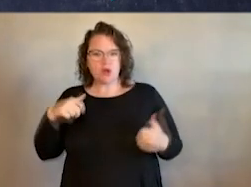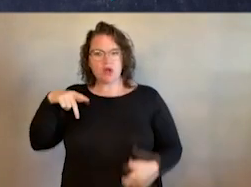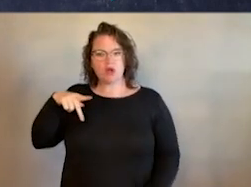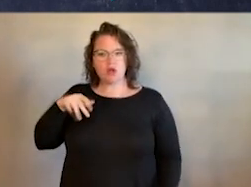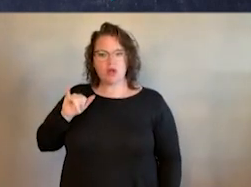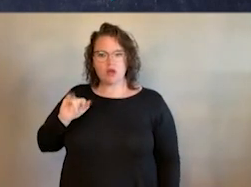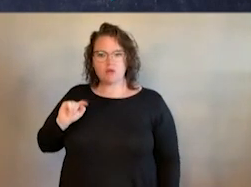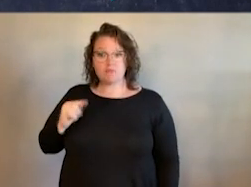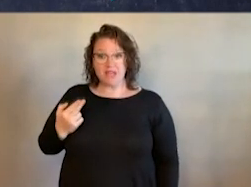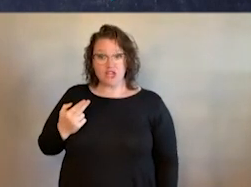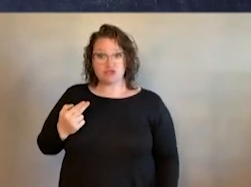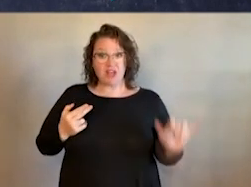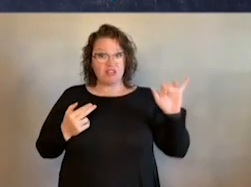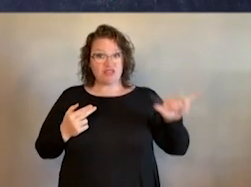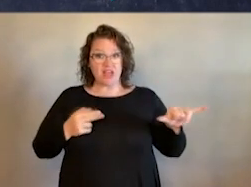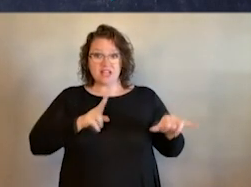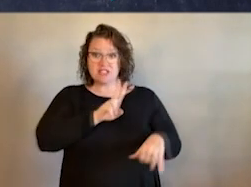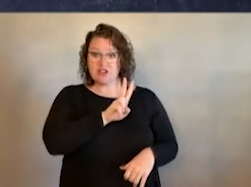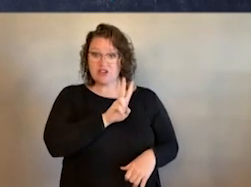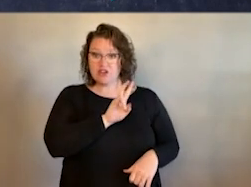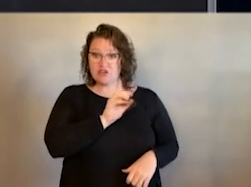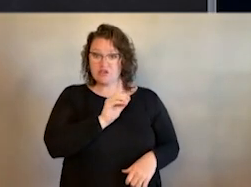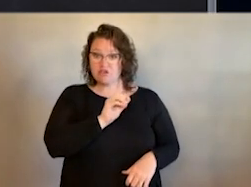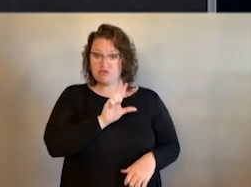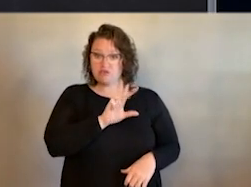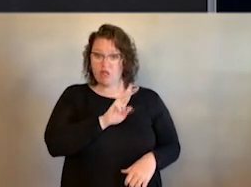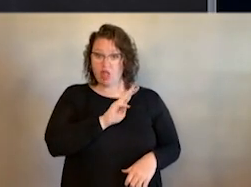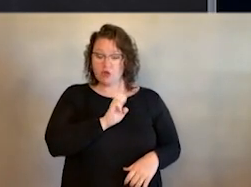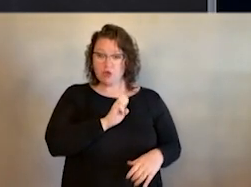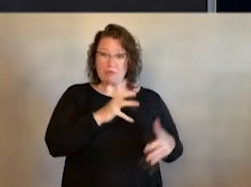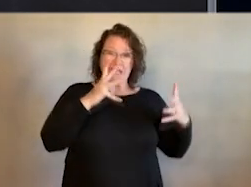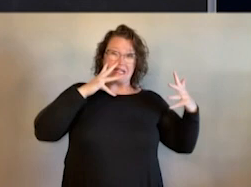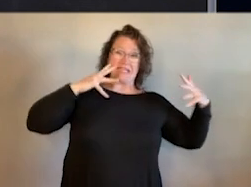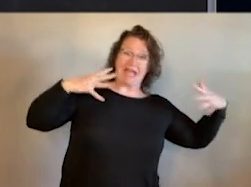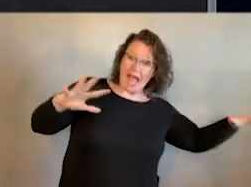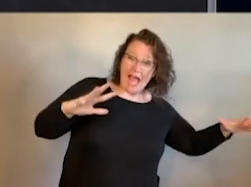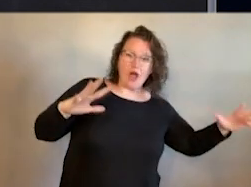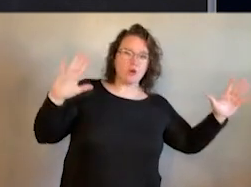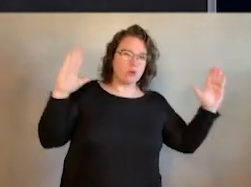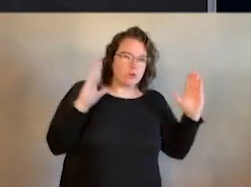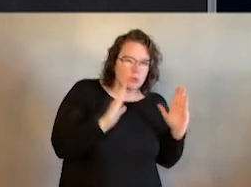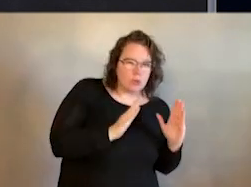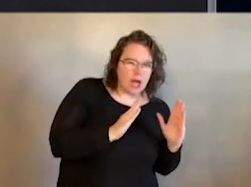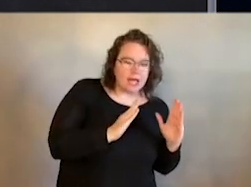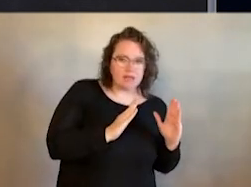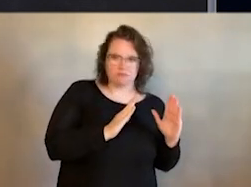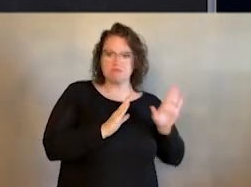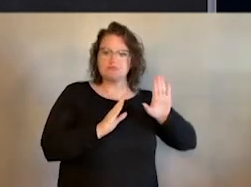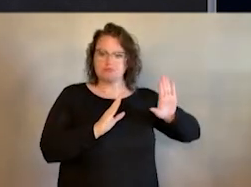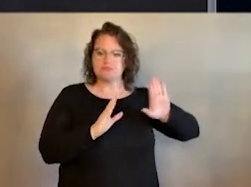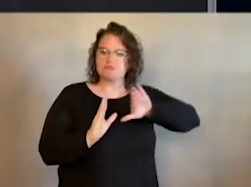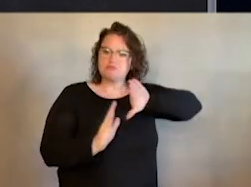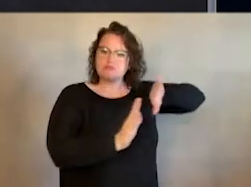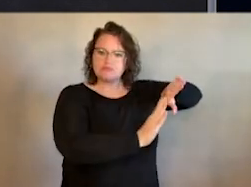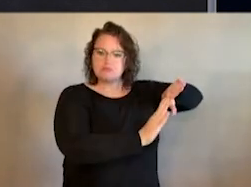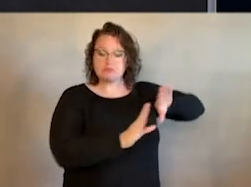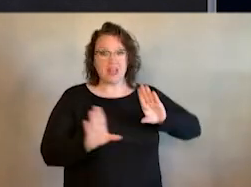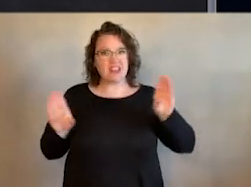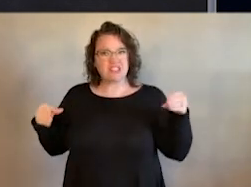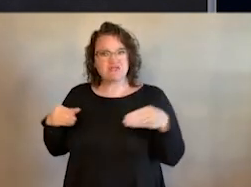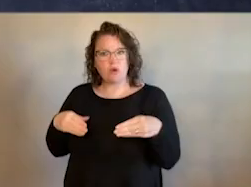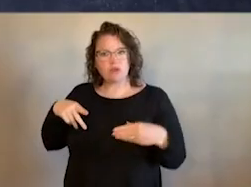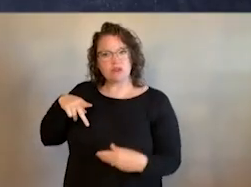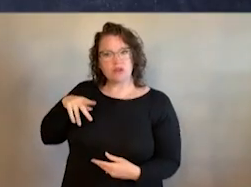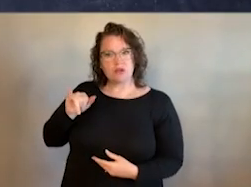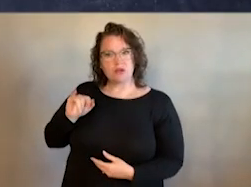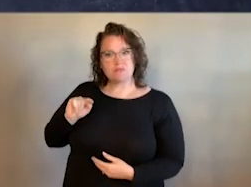You're actually changing the volume, making it louder. Okay. Volume is loud and quiet. Can we get back to pitch, please? Yes,